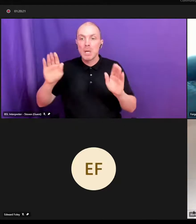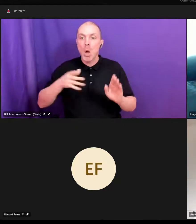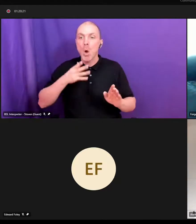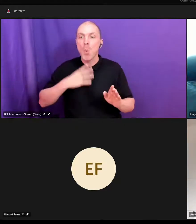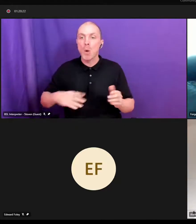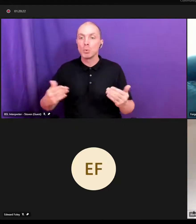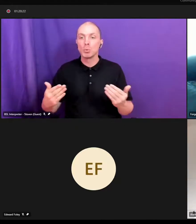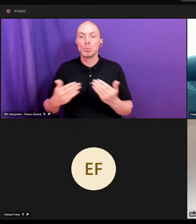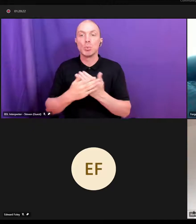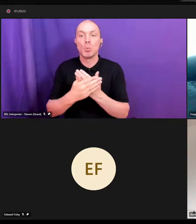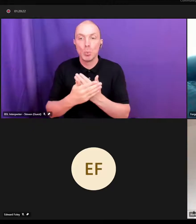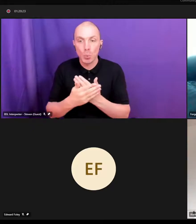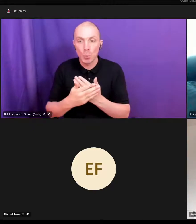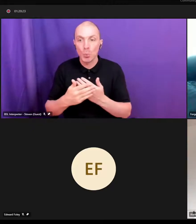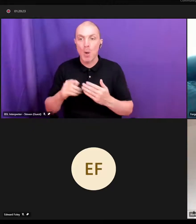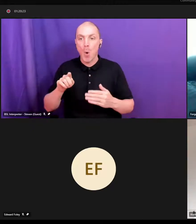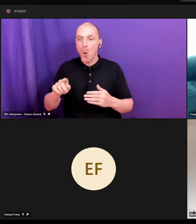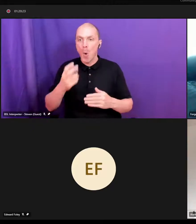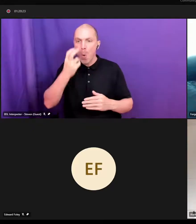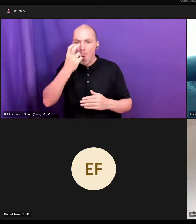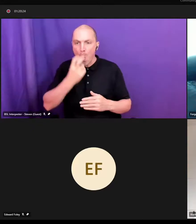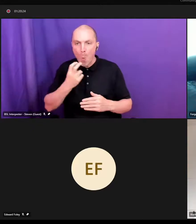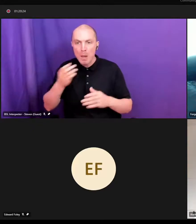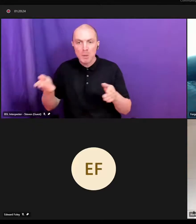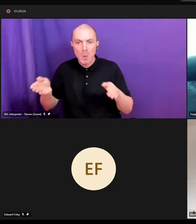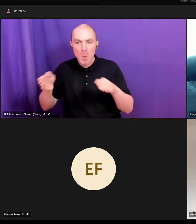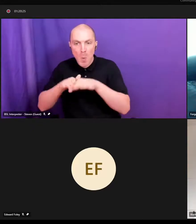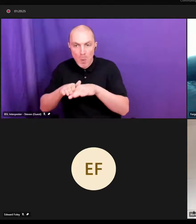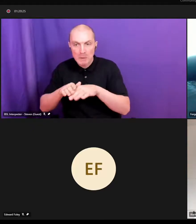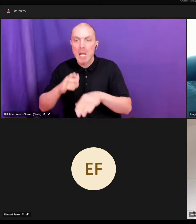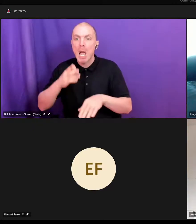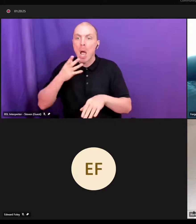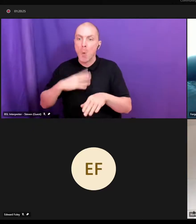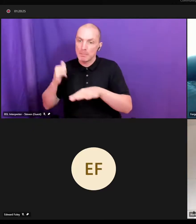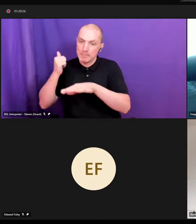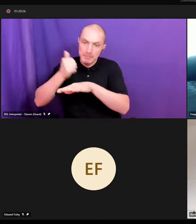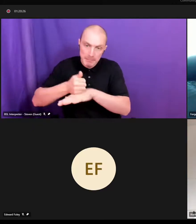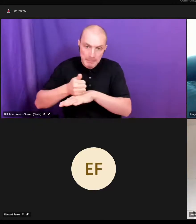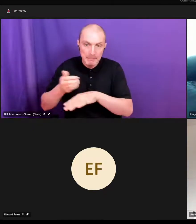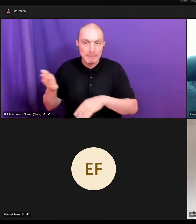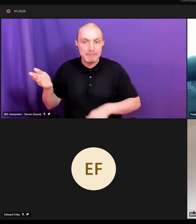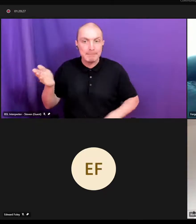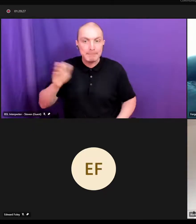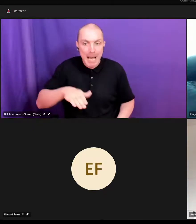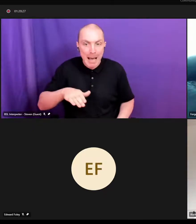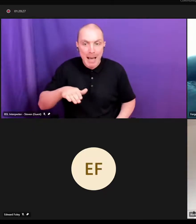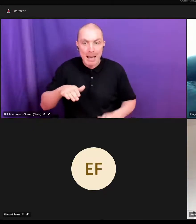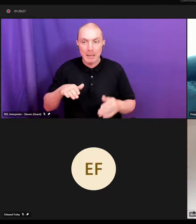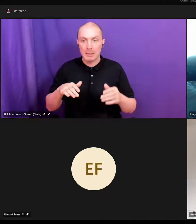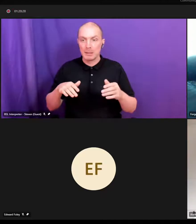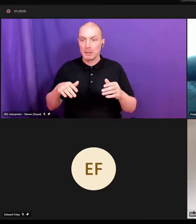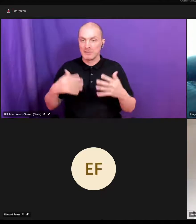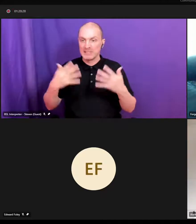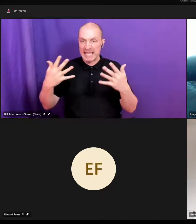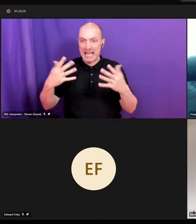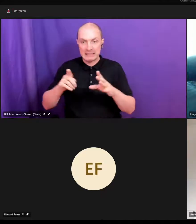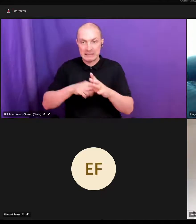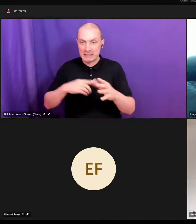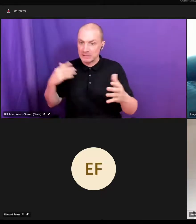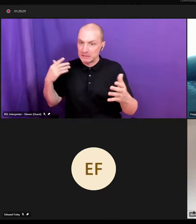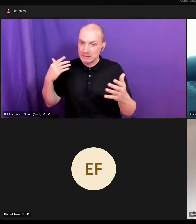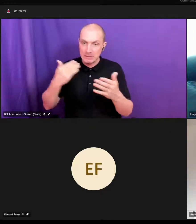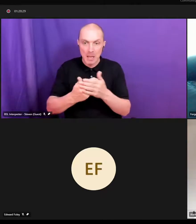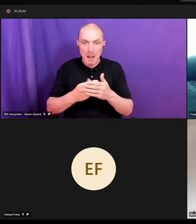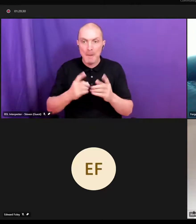that time to bring them back again over the last 10 years. And the council's held quite hard and fast